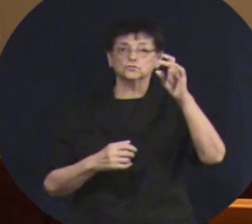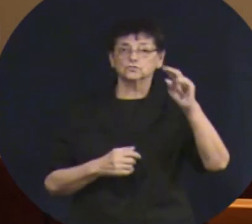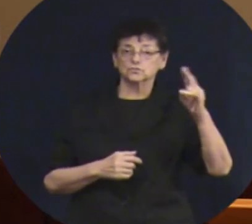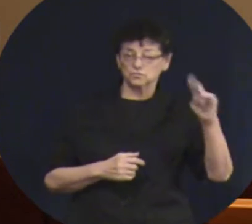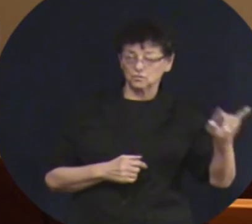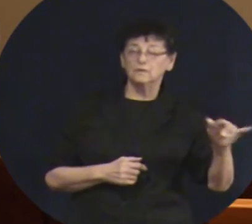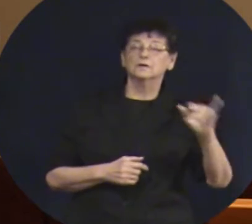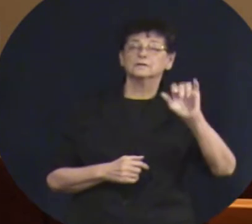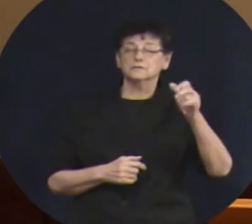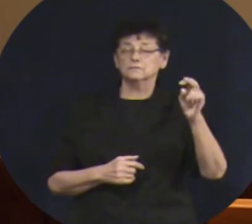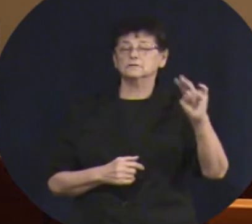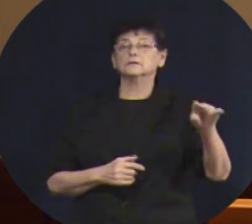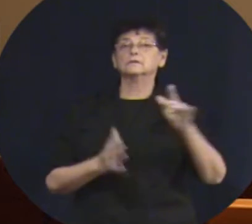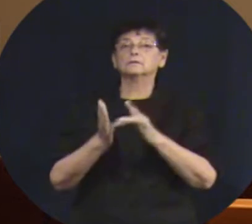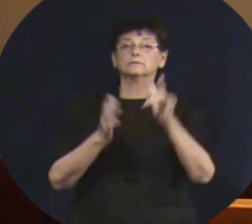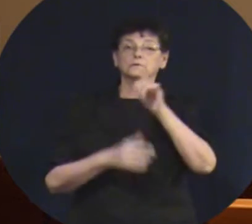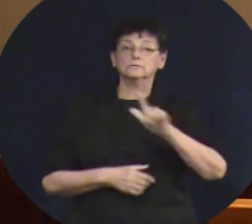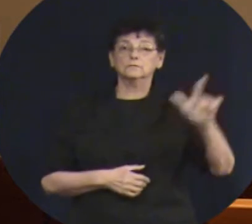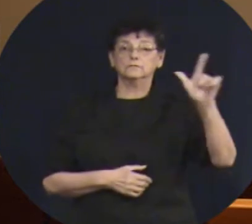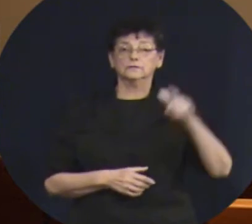Lord.